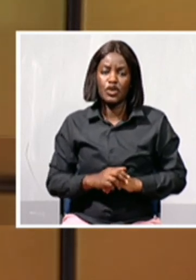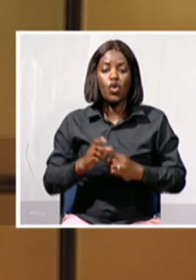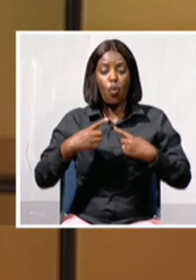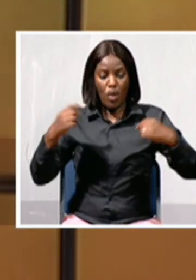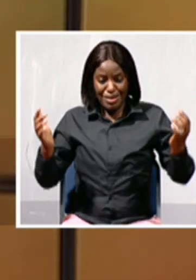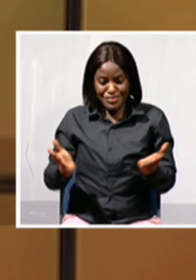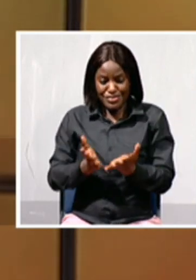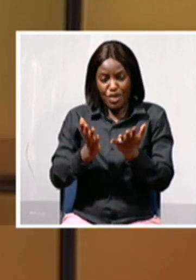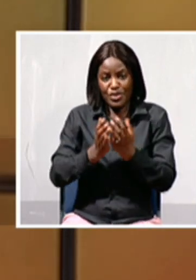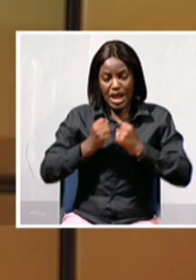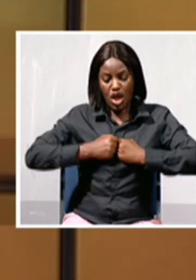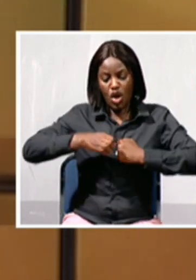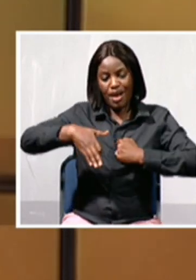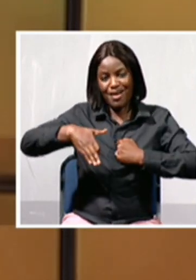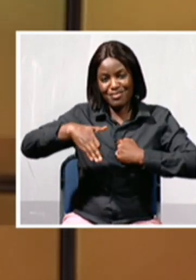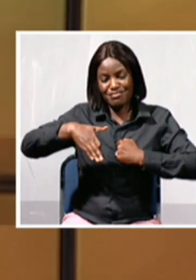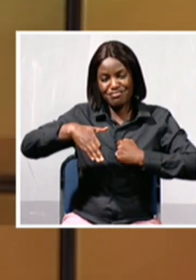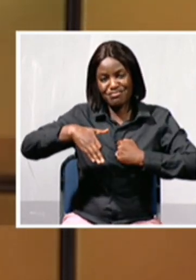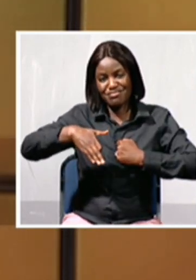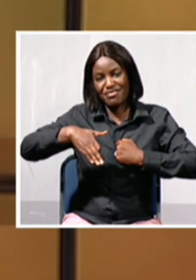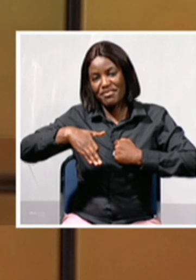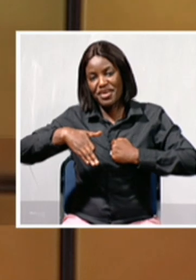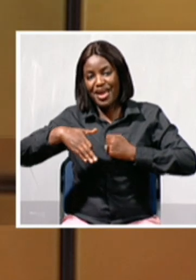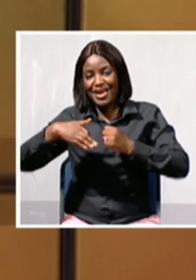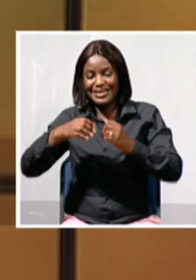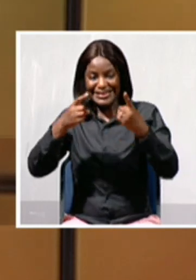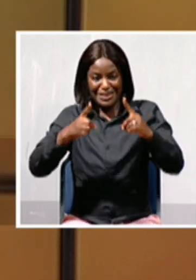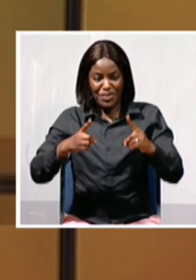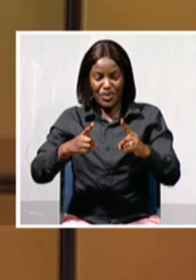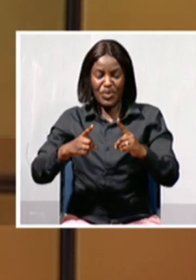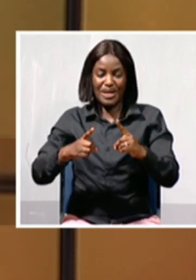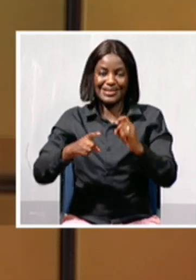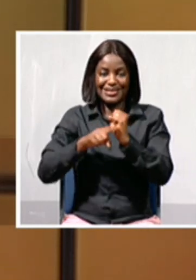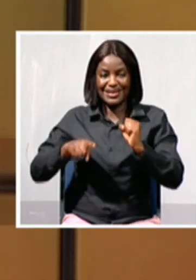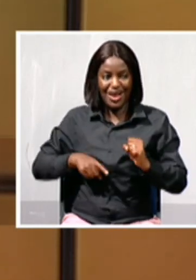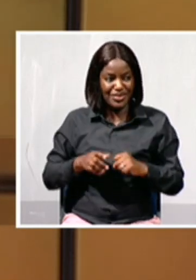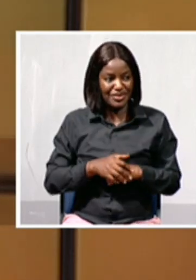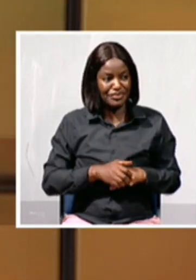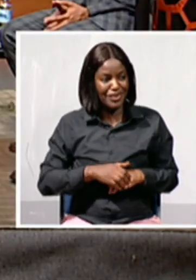promote our country as a democratic country, matured democratic country. Lutumezi.